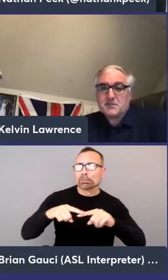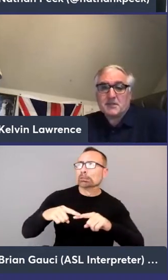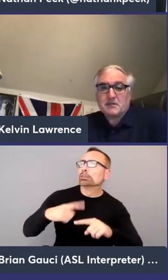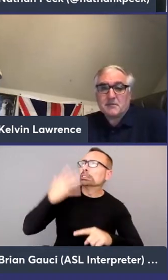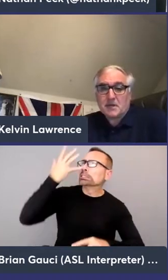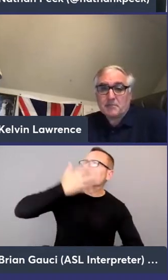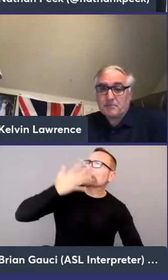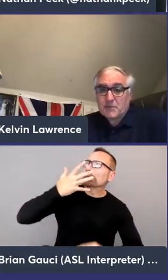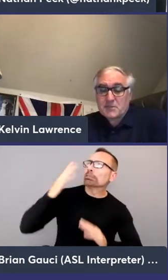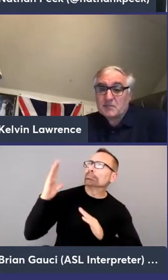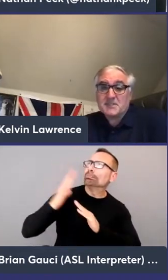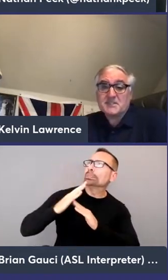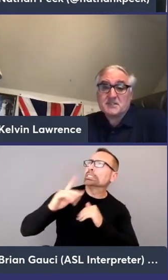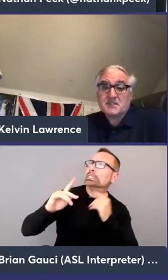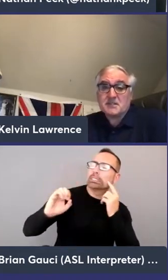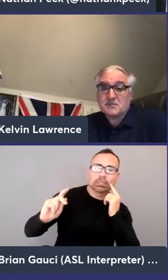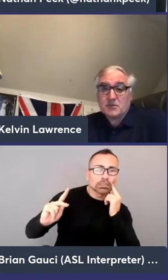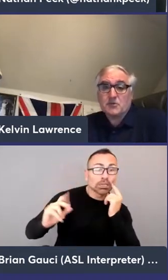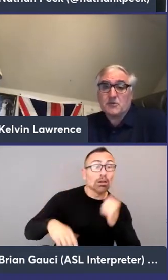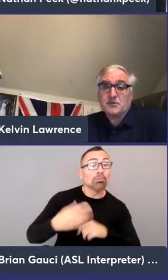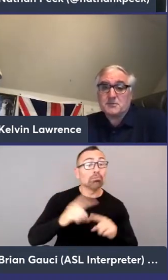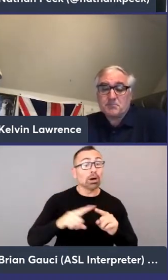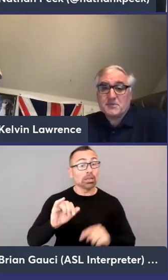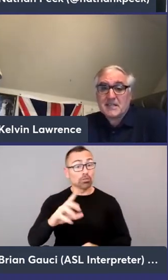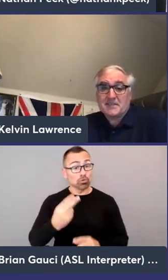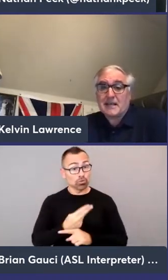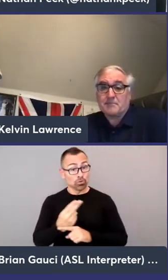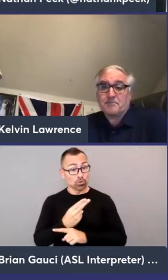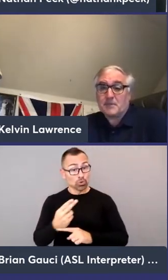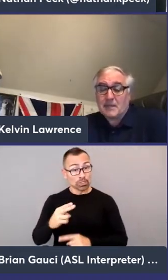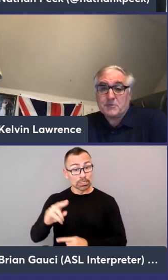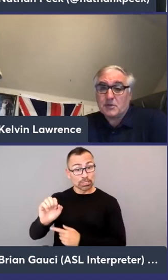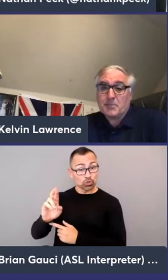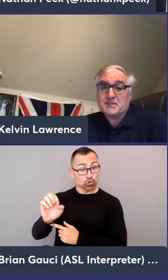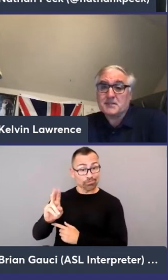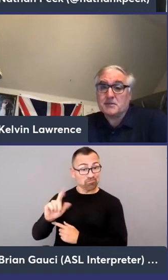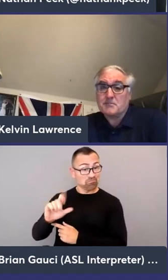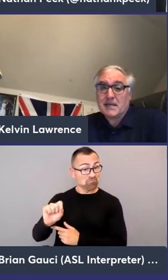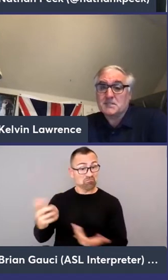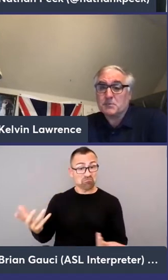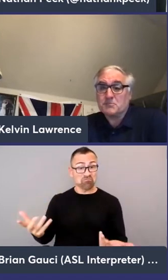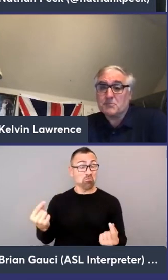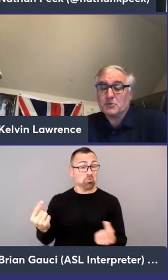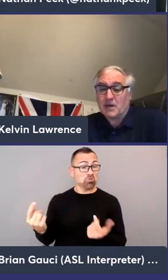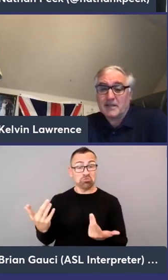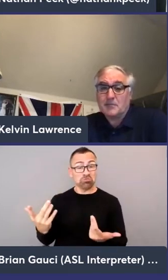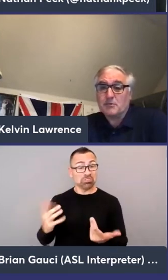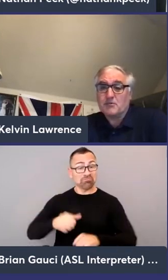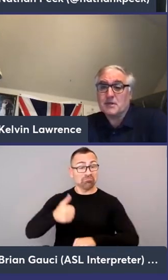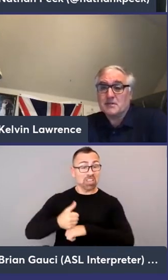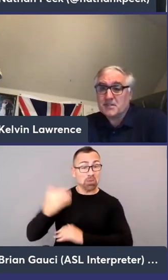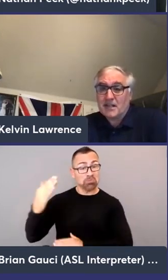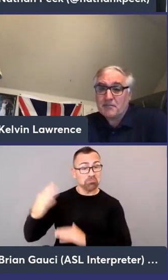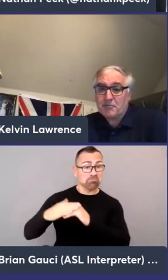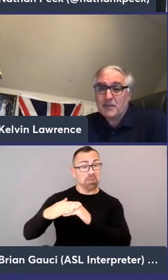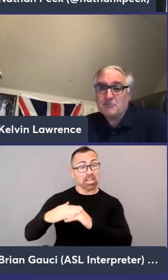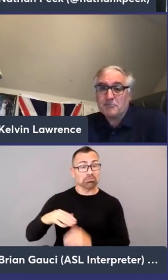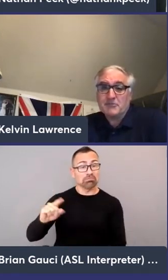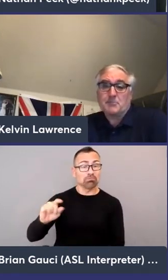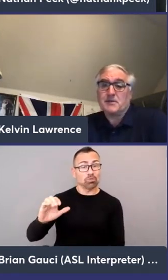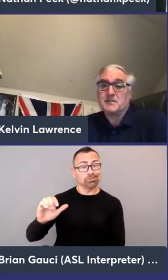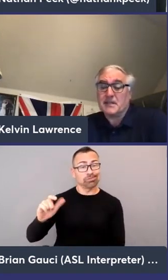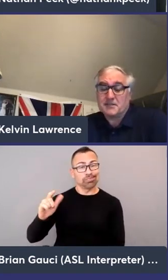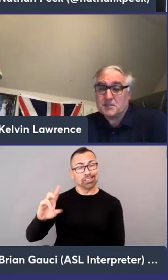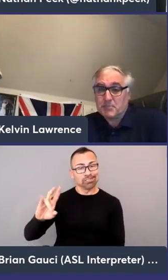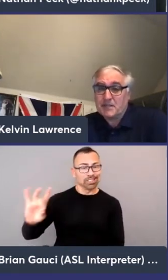you're using serverless instances, you could just set that Neptune capacity unit maximum to a high number, still have 3